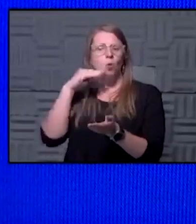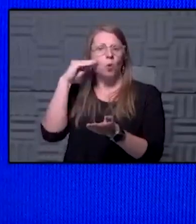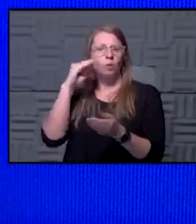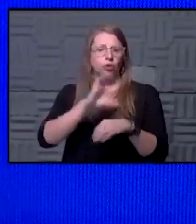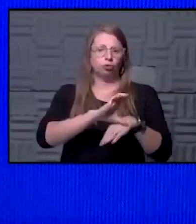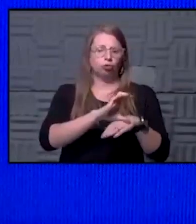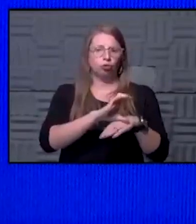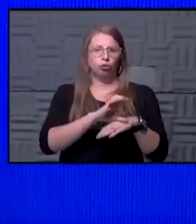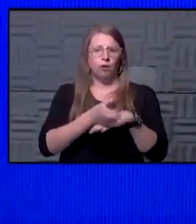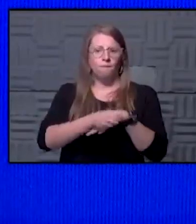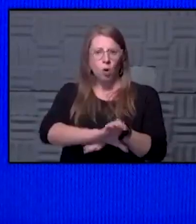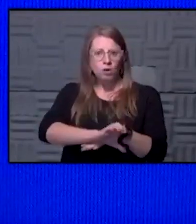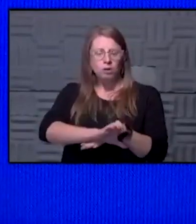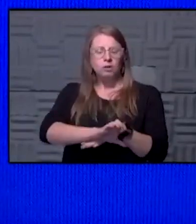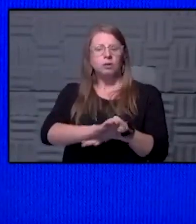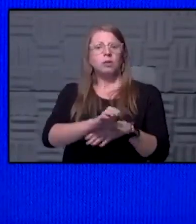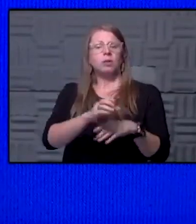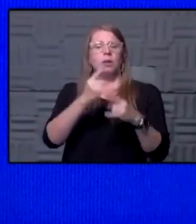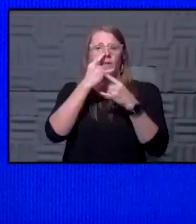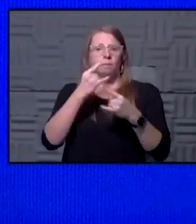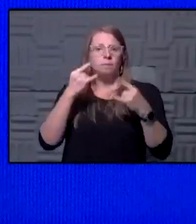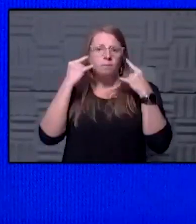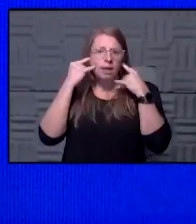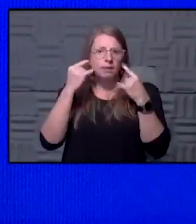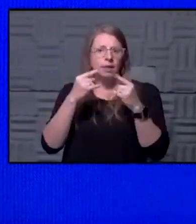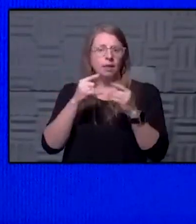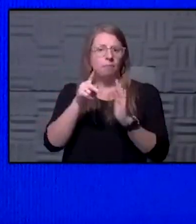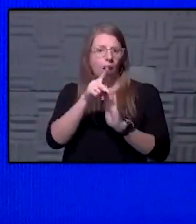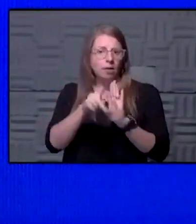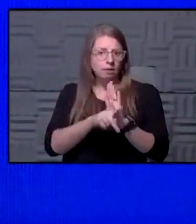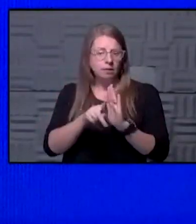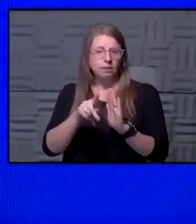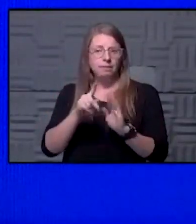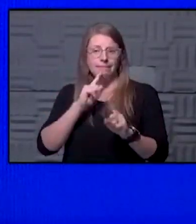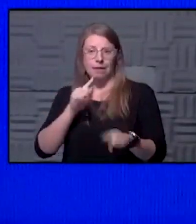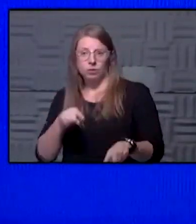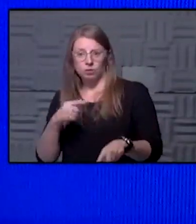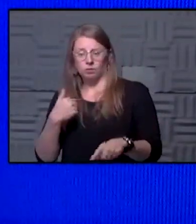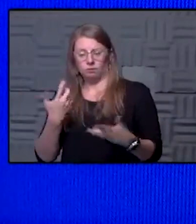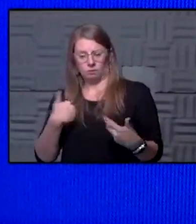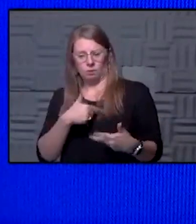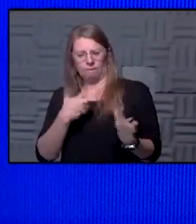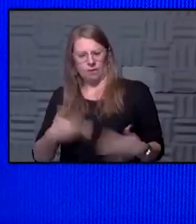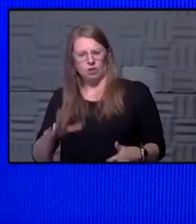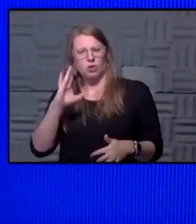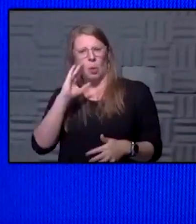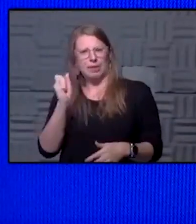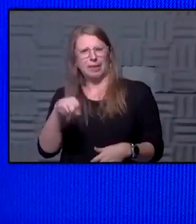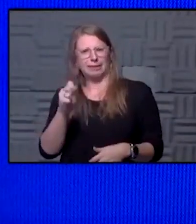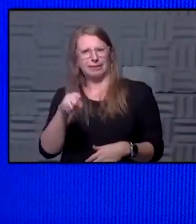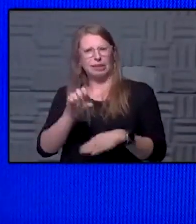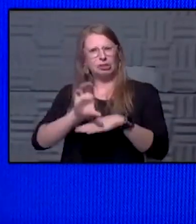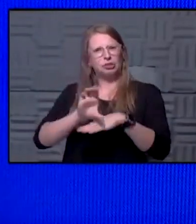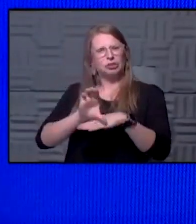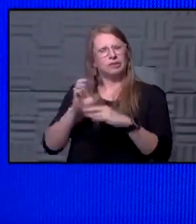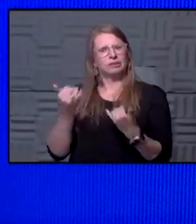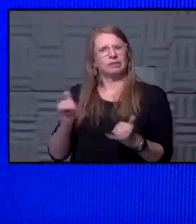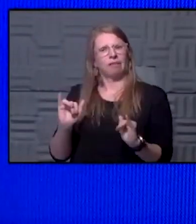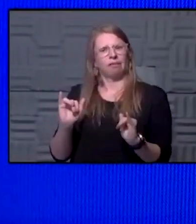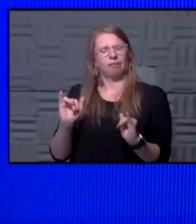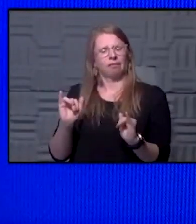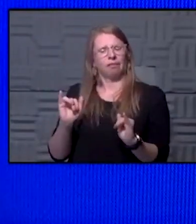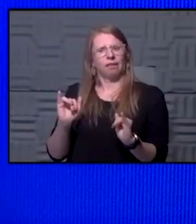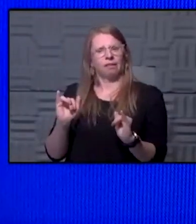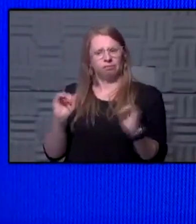nationally? Are they enforcing strict masking policies? All right, well, the answer to that, we know, Dana, is yes. Churches are still, those that are